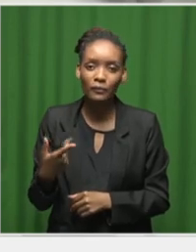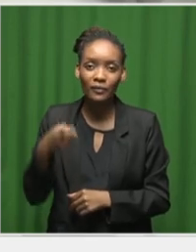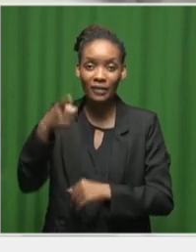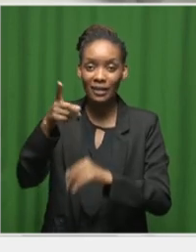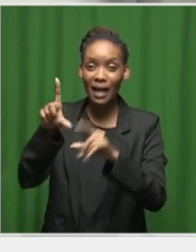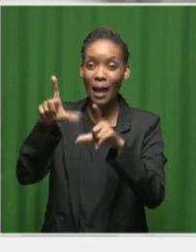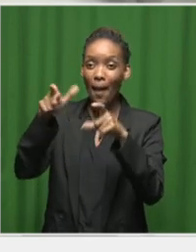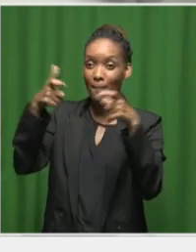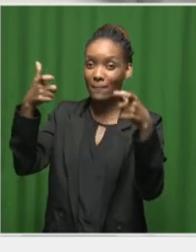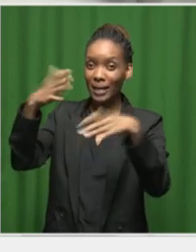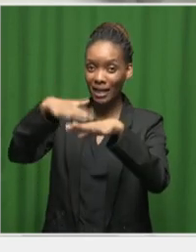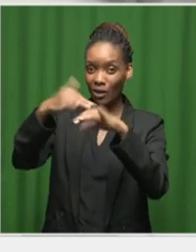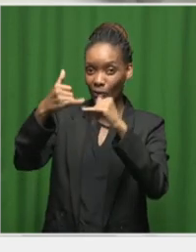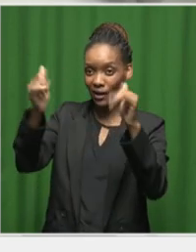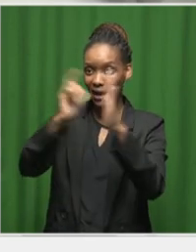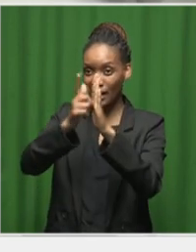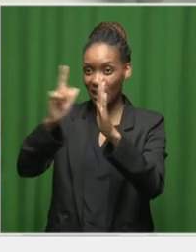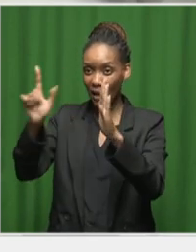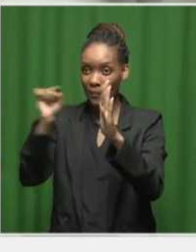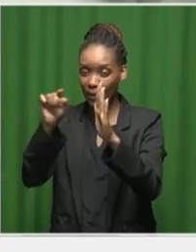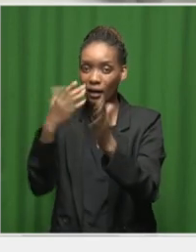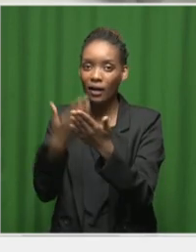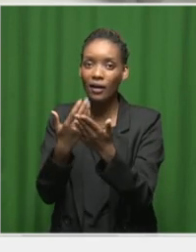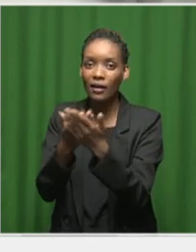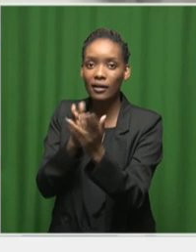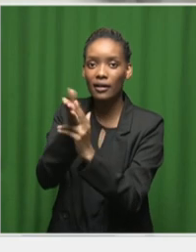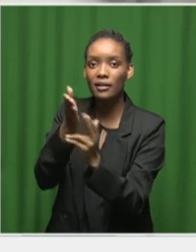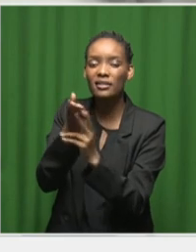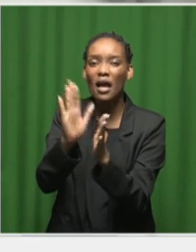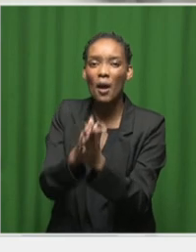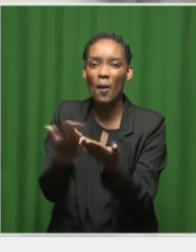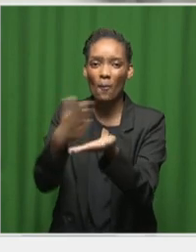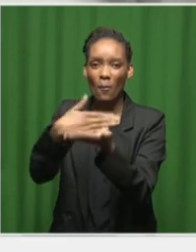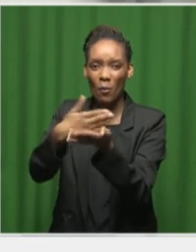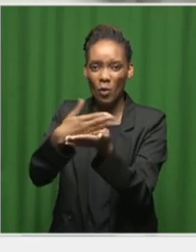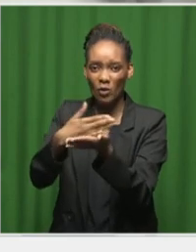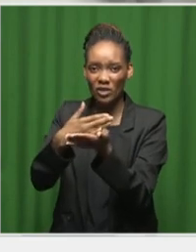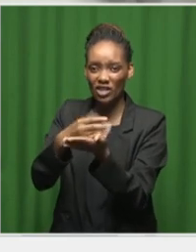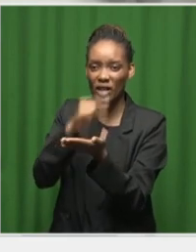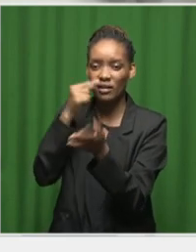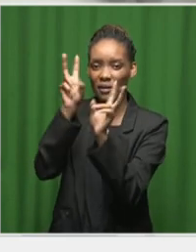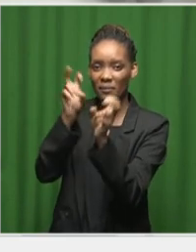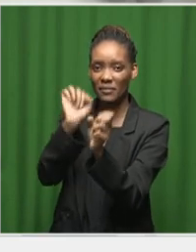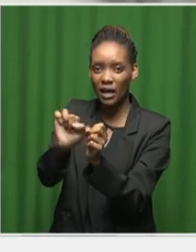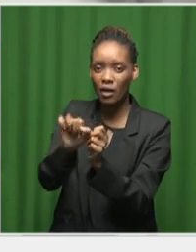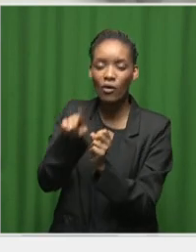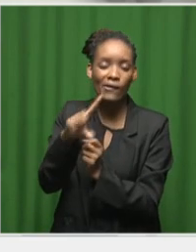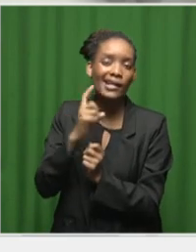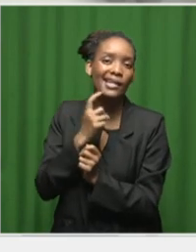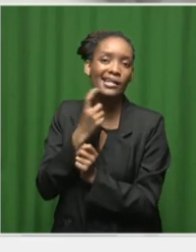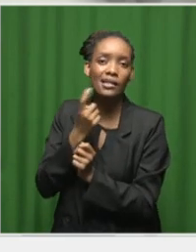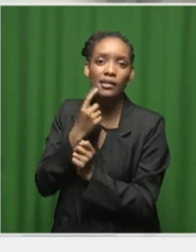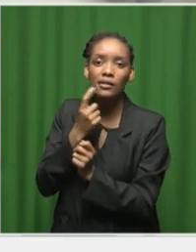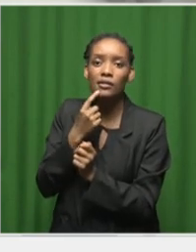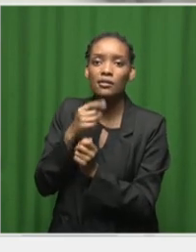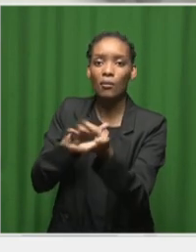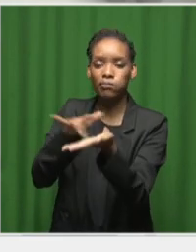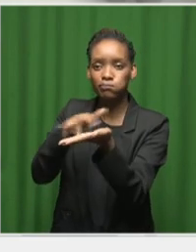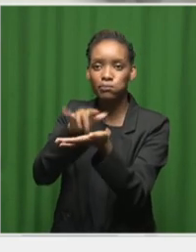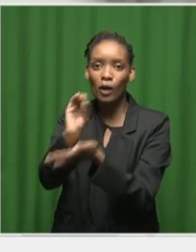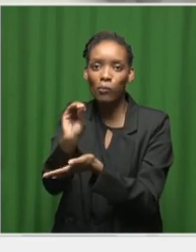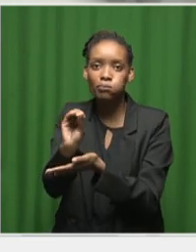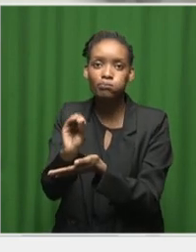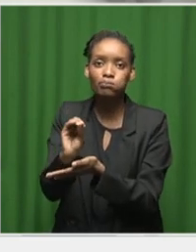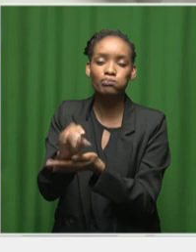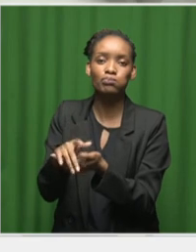online library of books in accessible format. It's called Bookshare. It's hosted in the United States. They have over